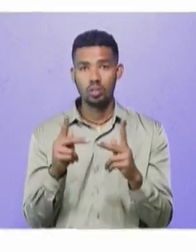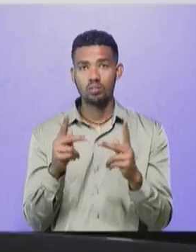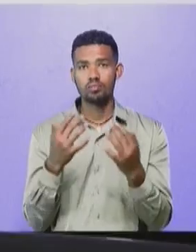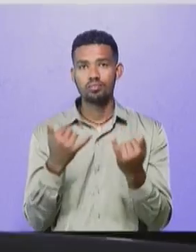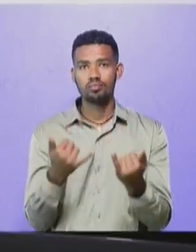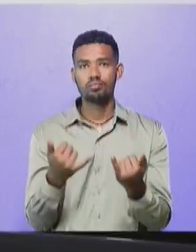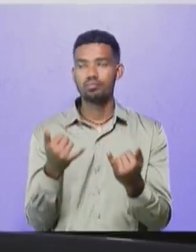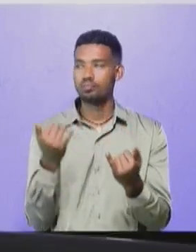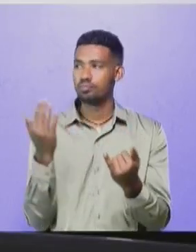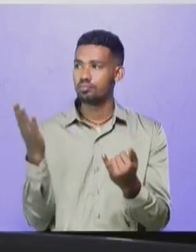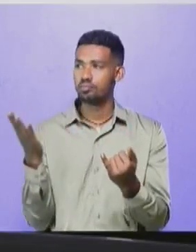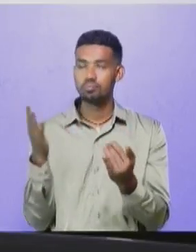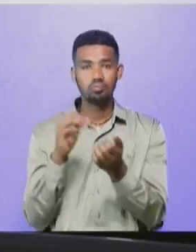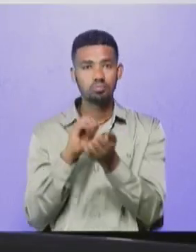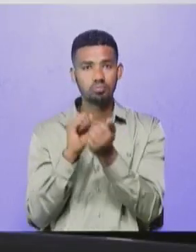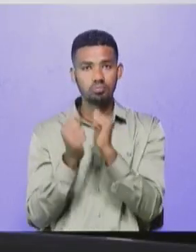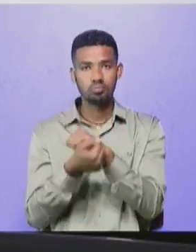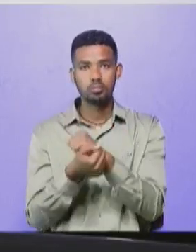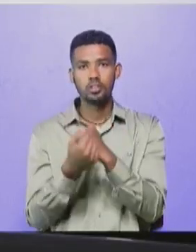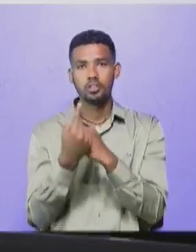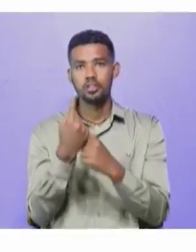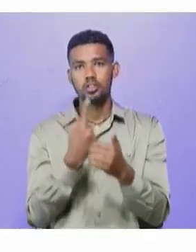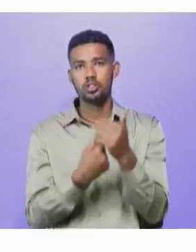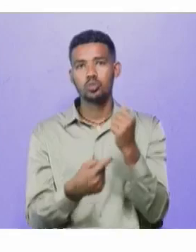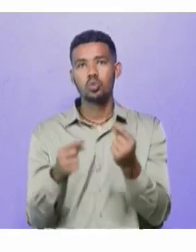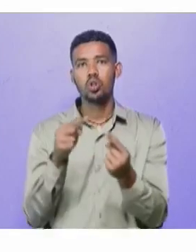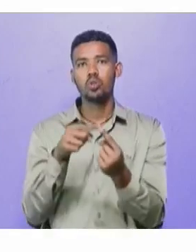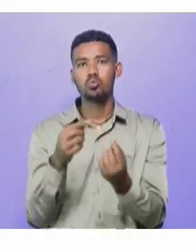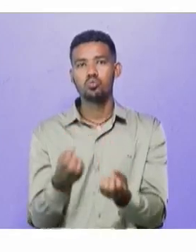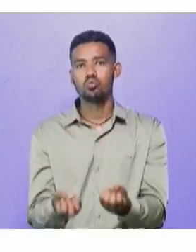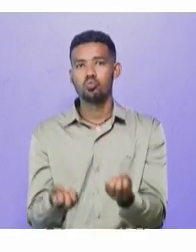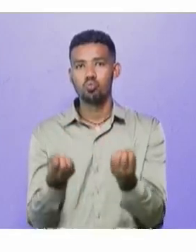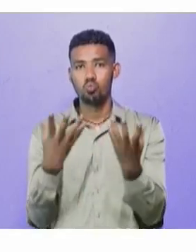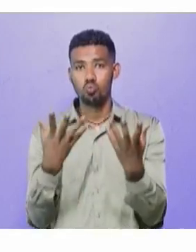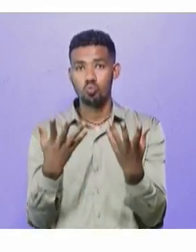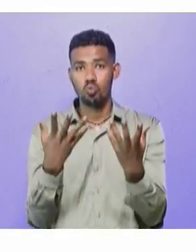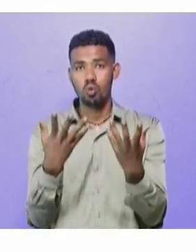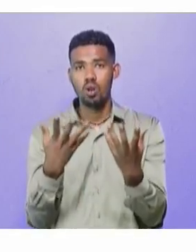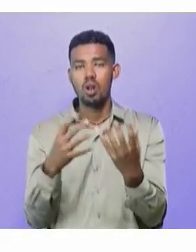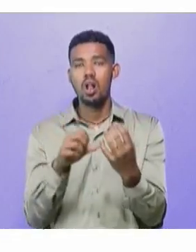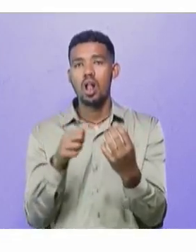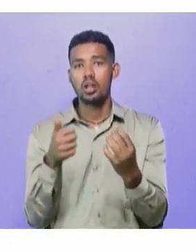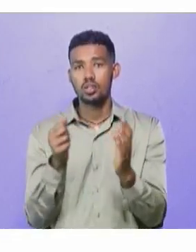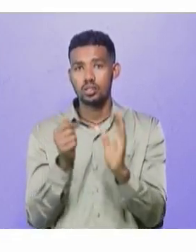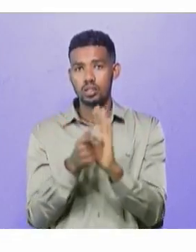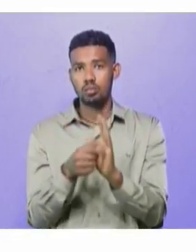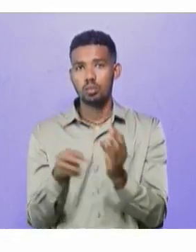Mouse, mice. And another example, women,